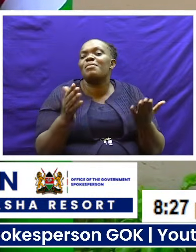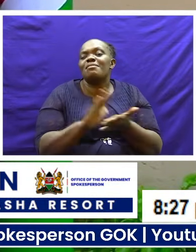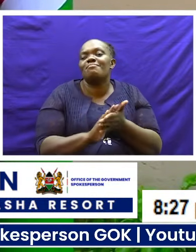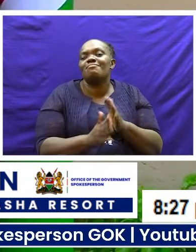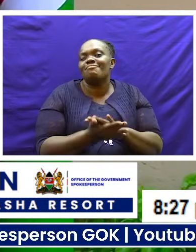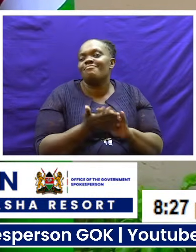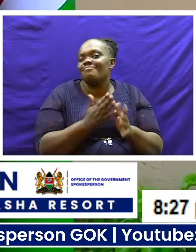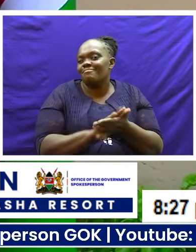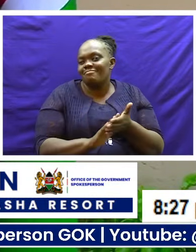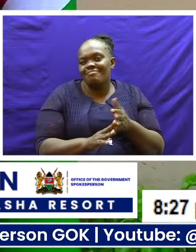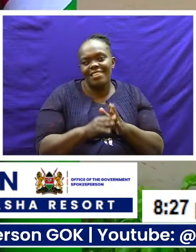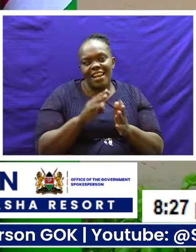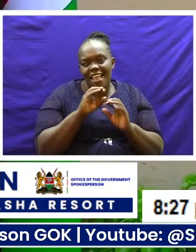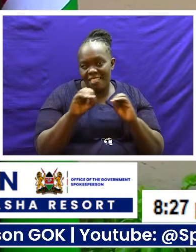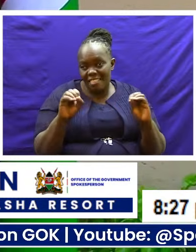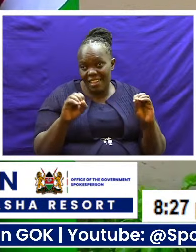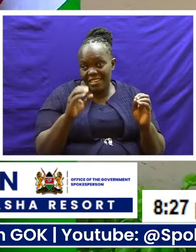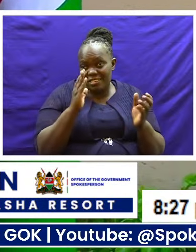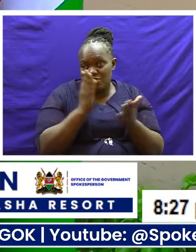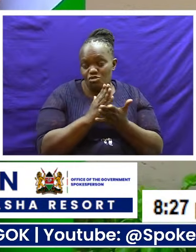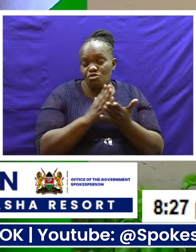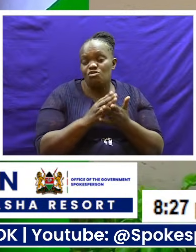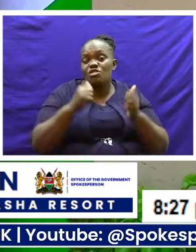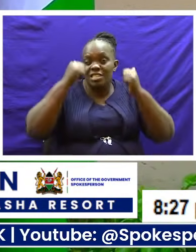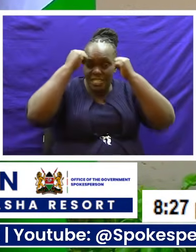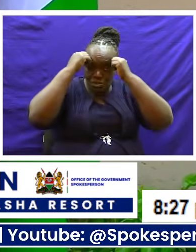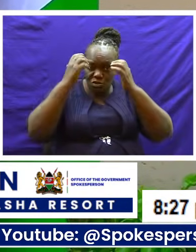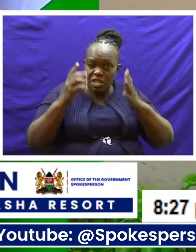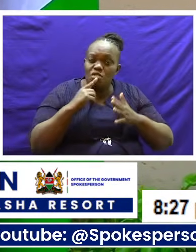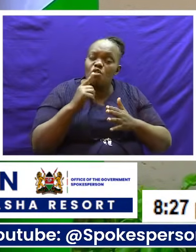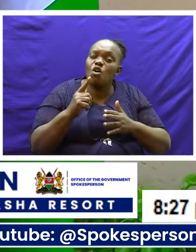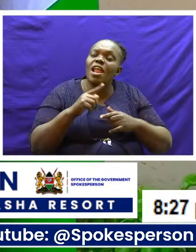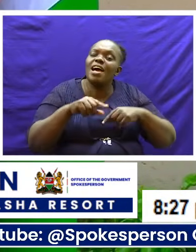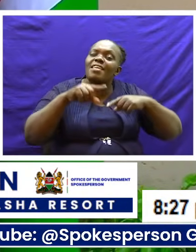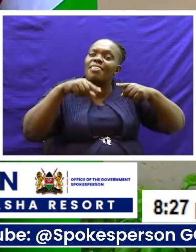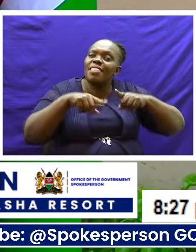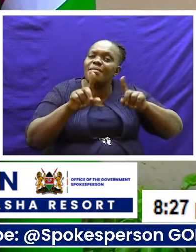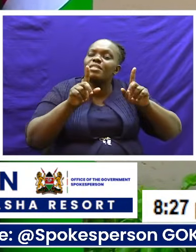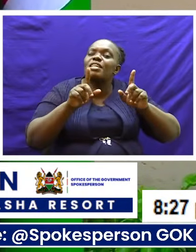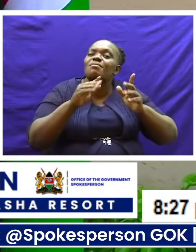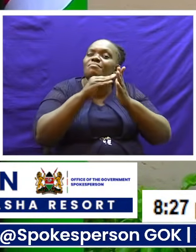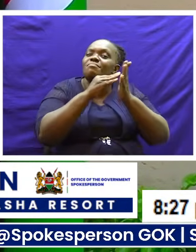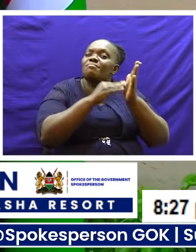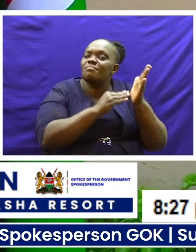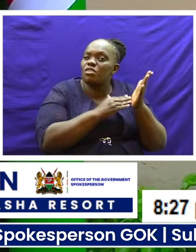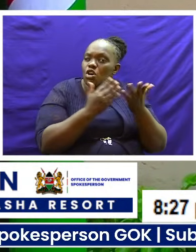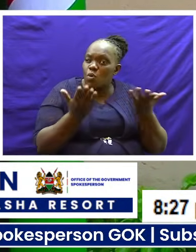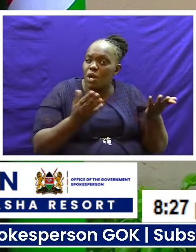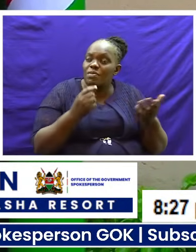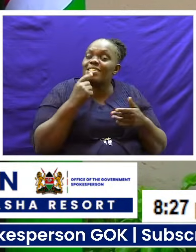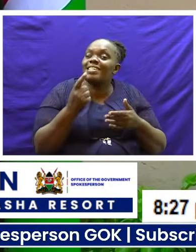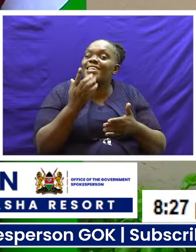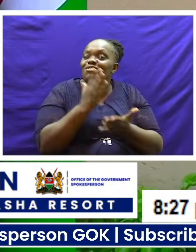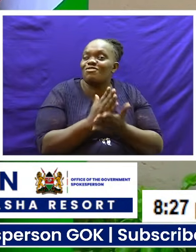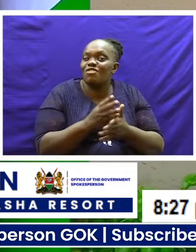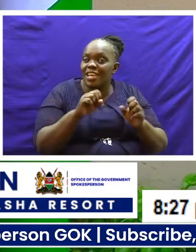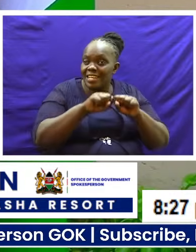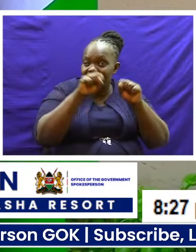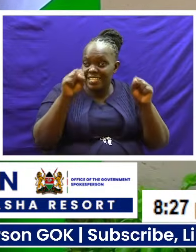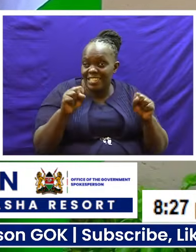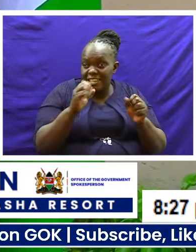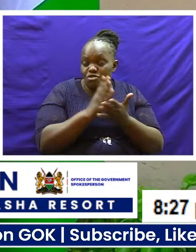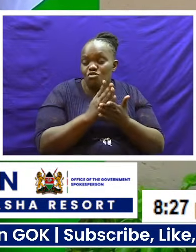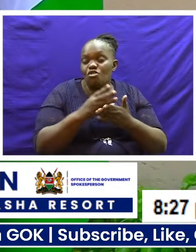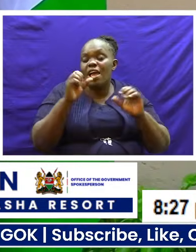because automatically the students will order themselves based on. And that's where we say the system has been